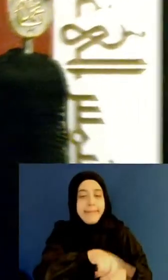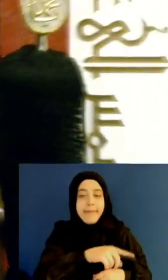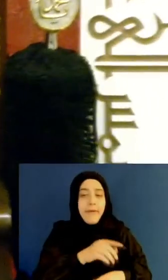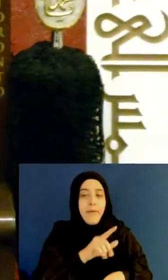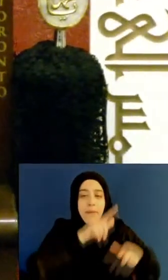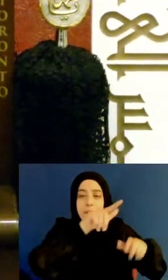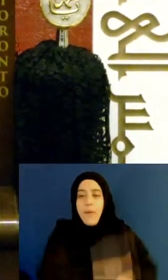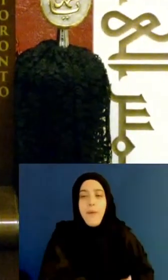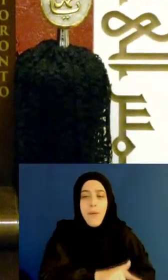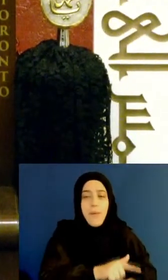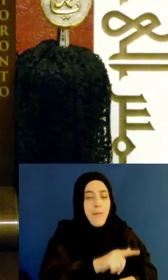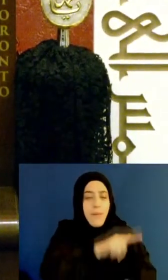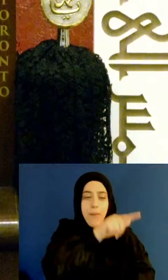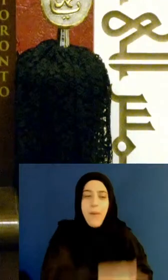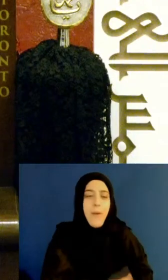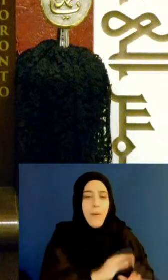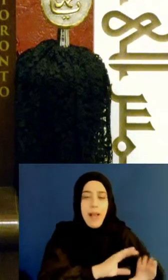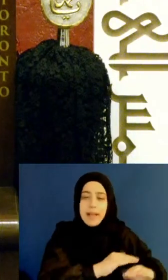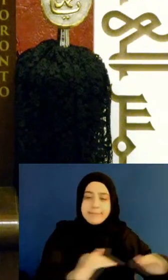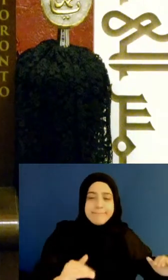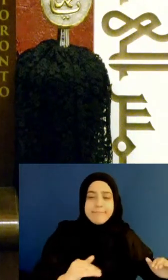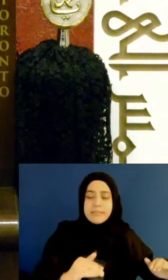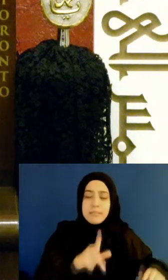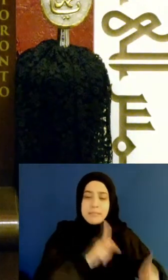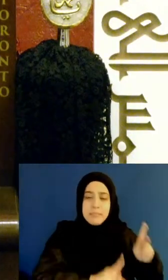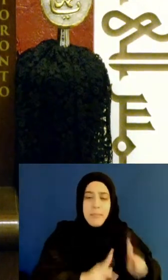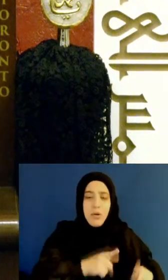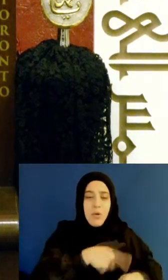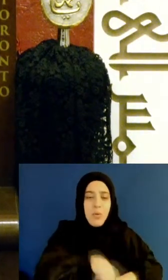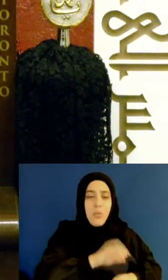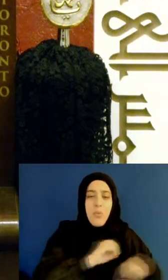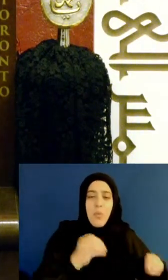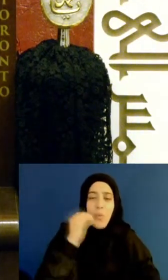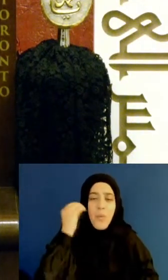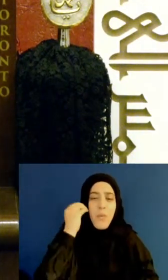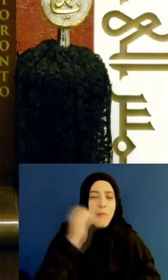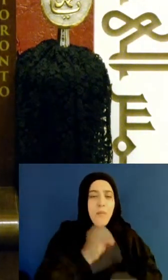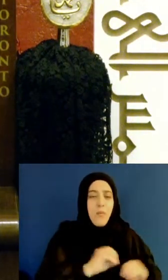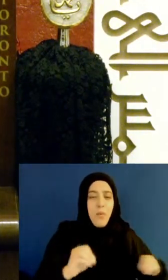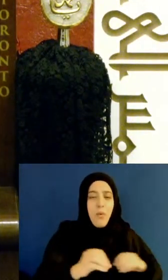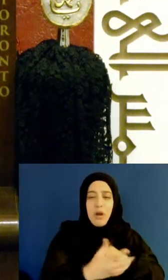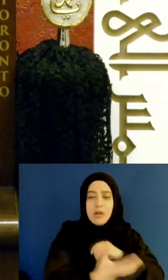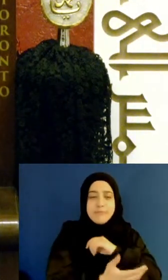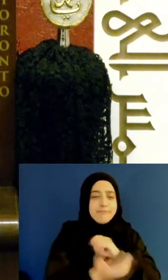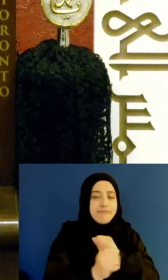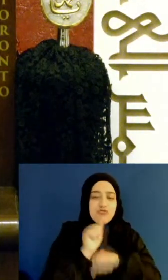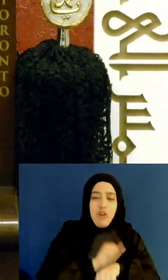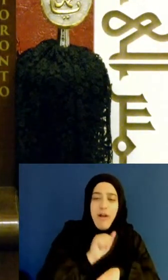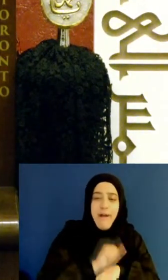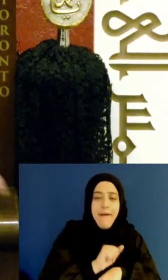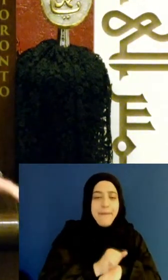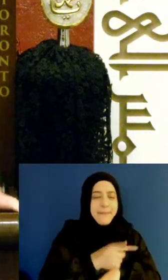the jobless, the homeless, those who have not made it anywhere, kindly remove them from the religion because we are a